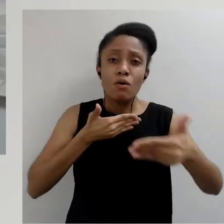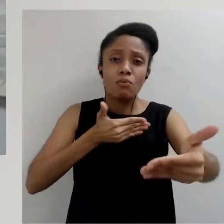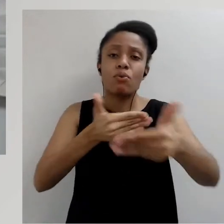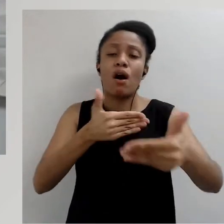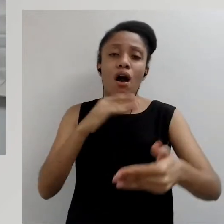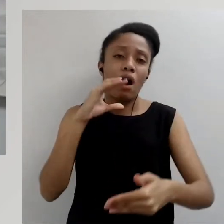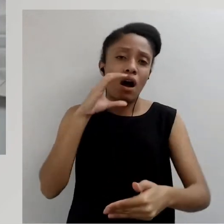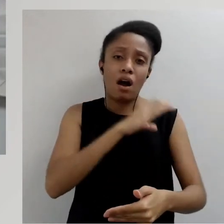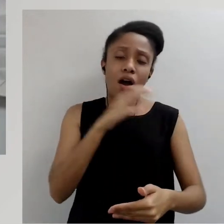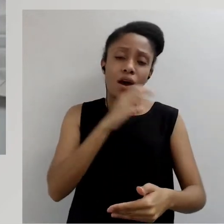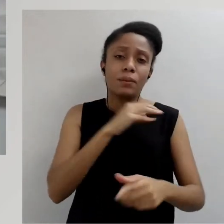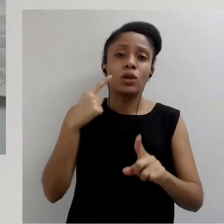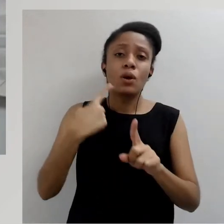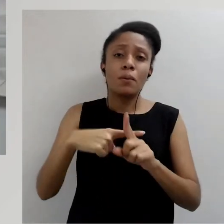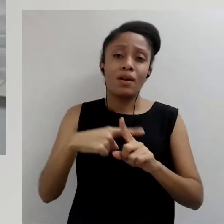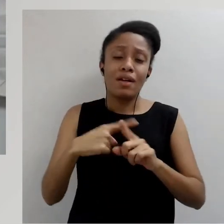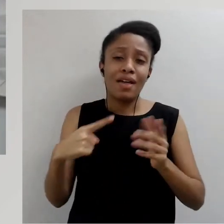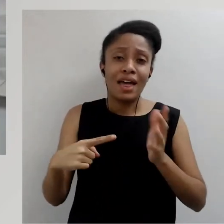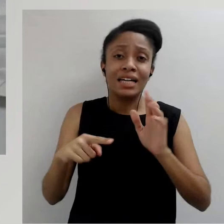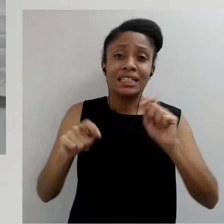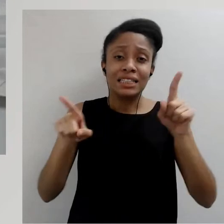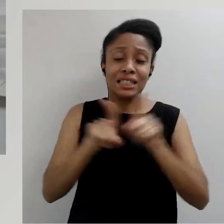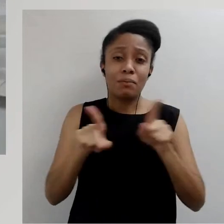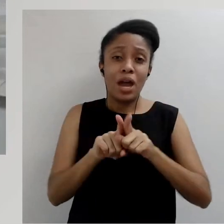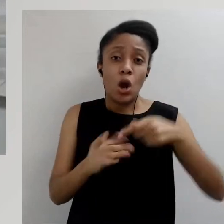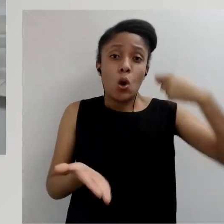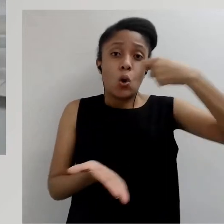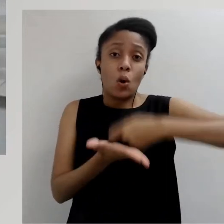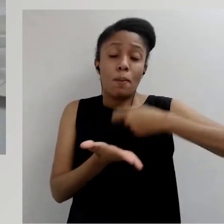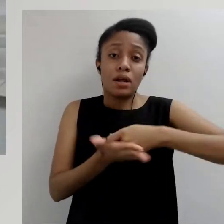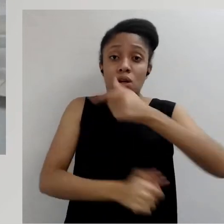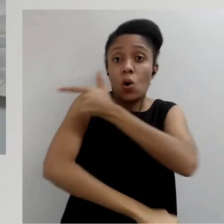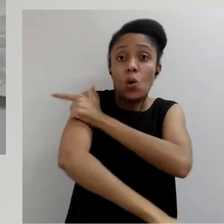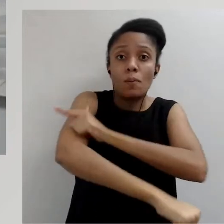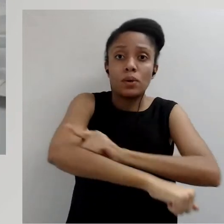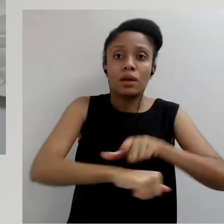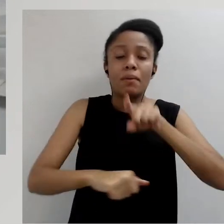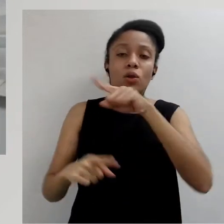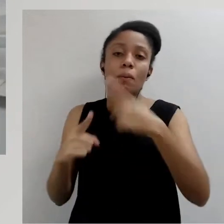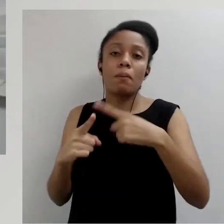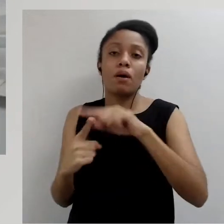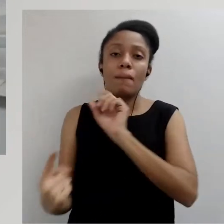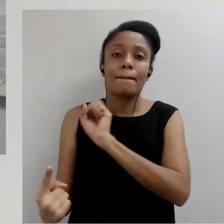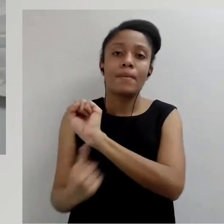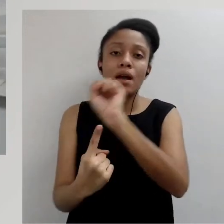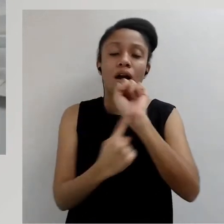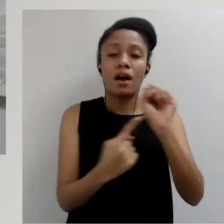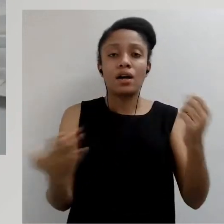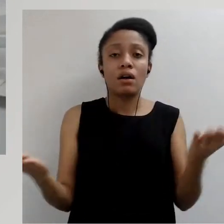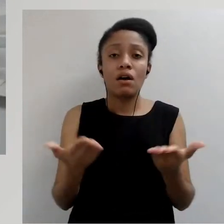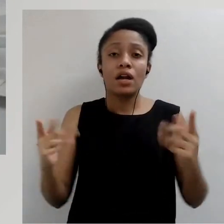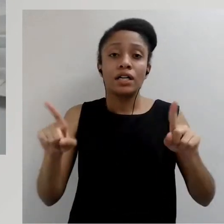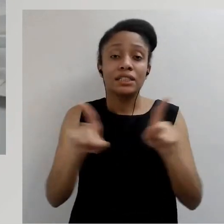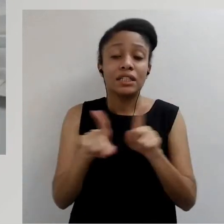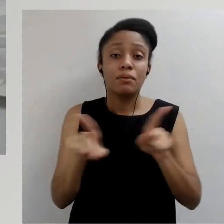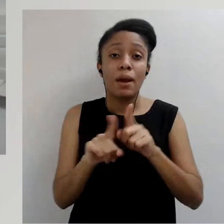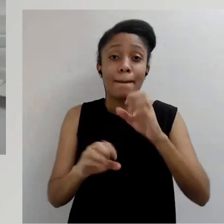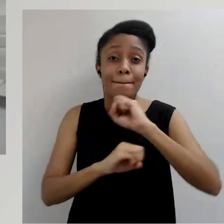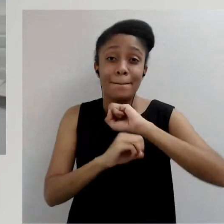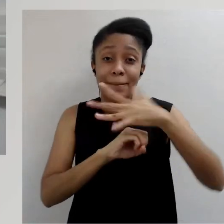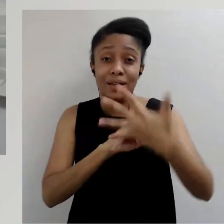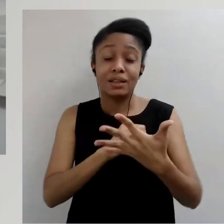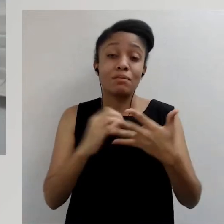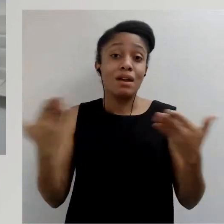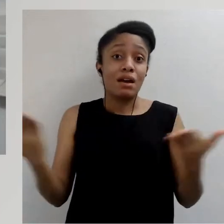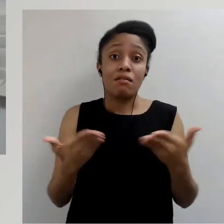because of the procurement of this equipment, but this market changing, this consumption change, and the